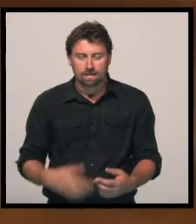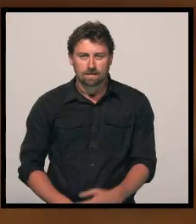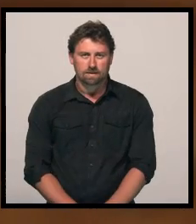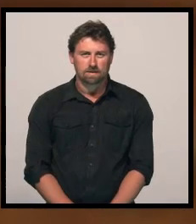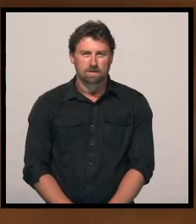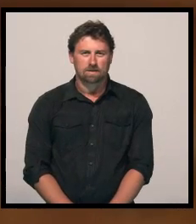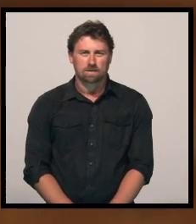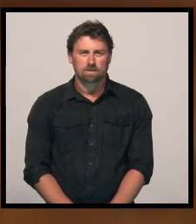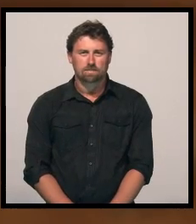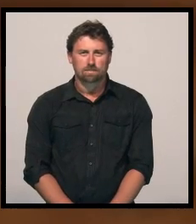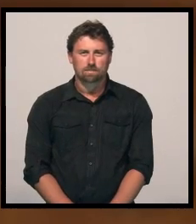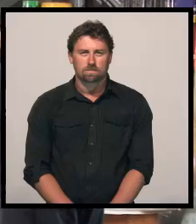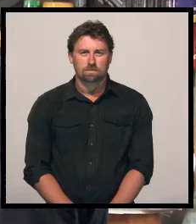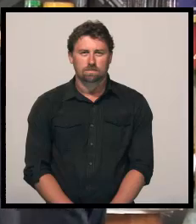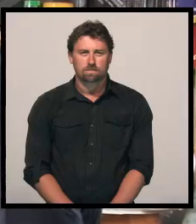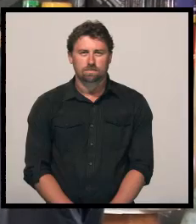And one more.